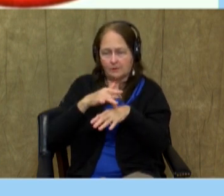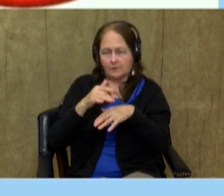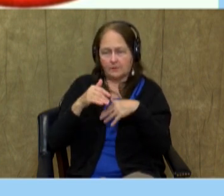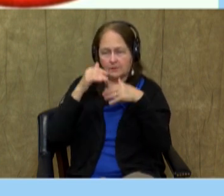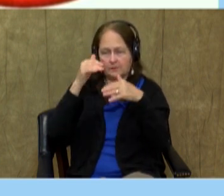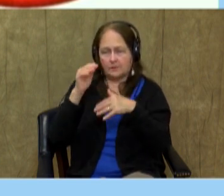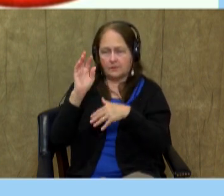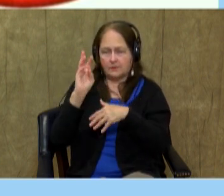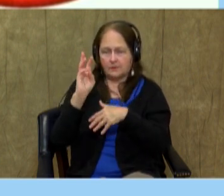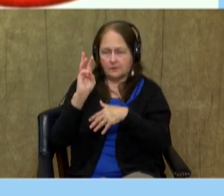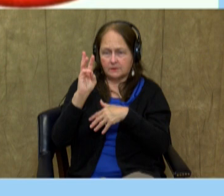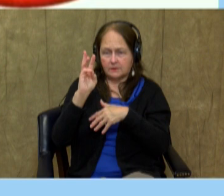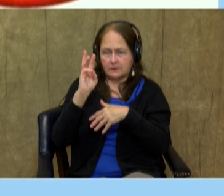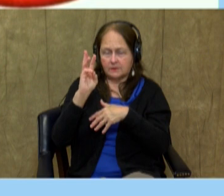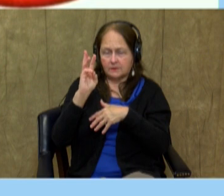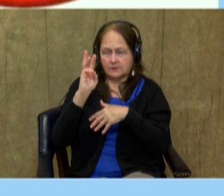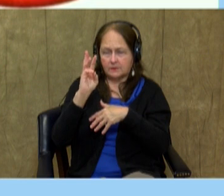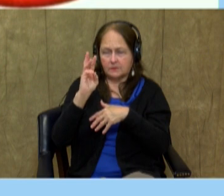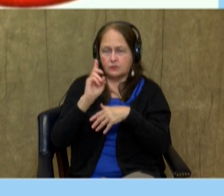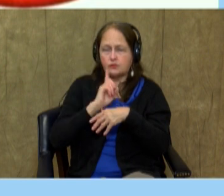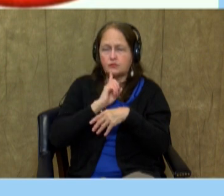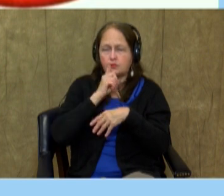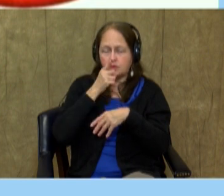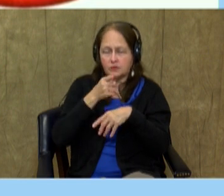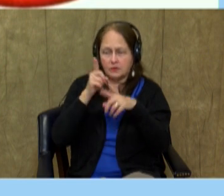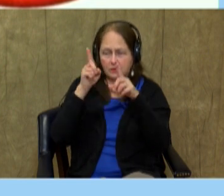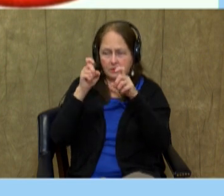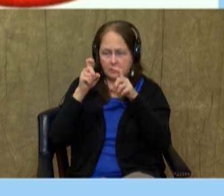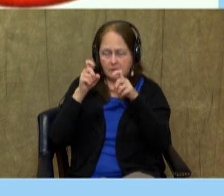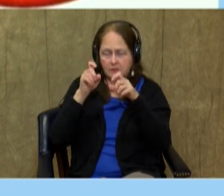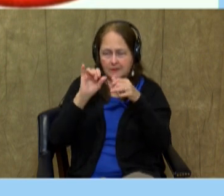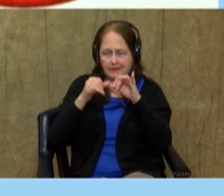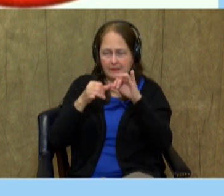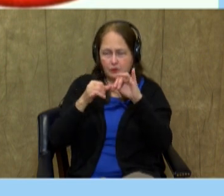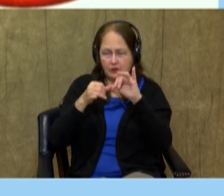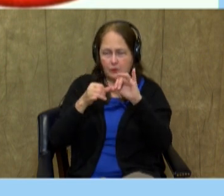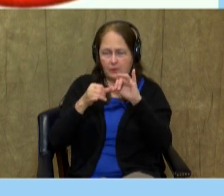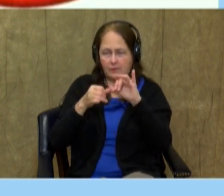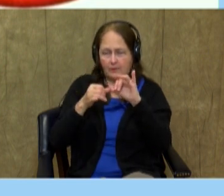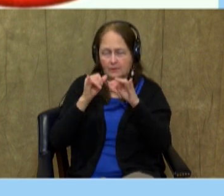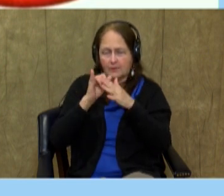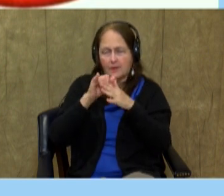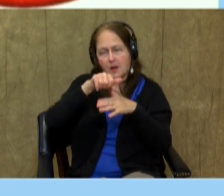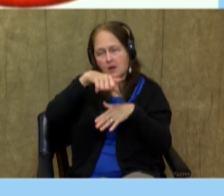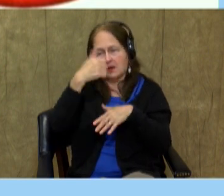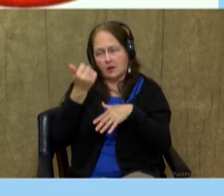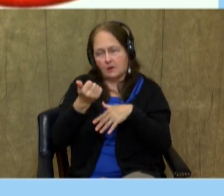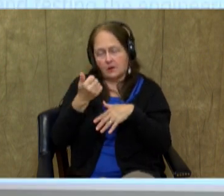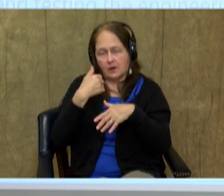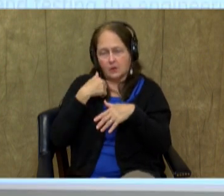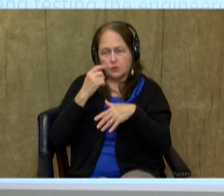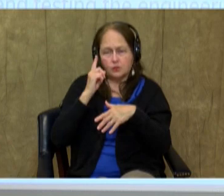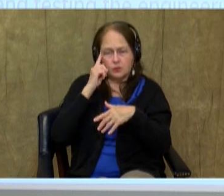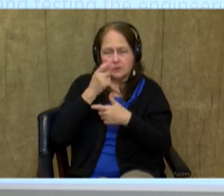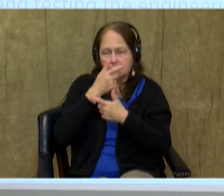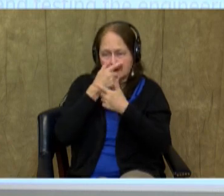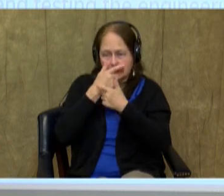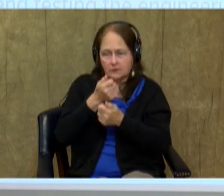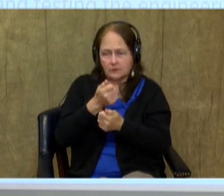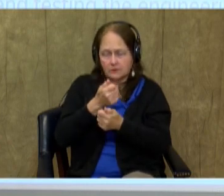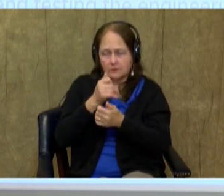up to 6 orbits, and really and truly so that they could test some of their engineering. Something else that I find pretty interesting is that